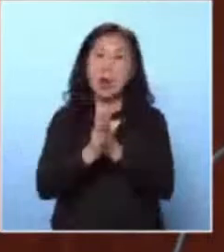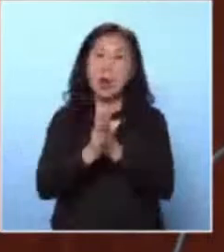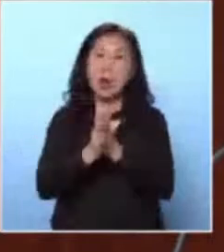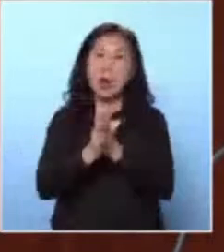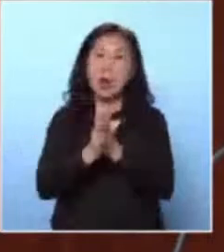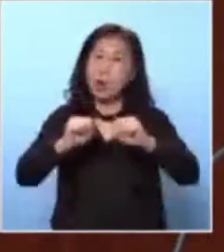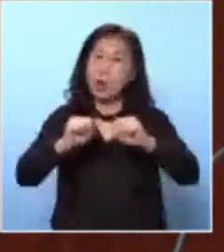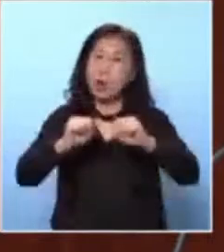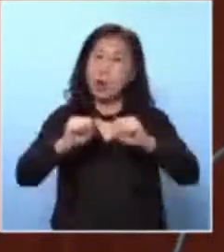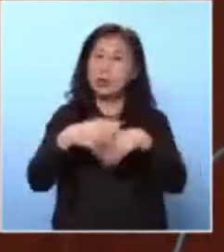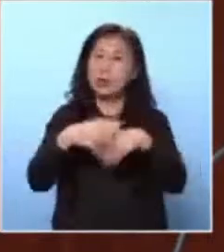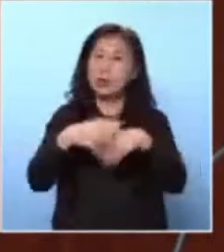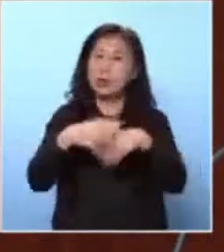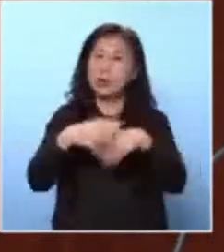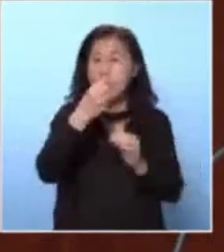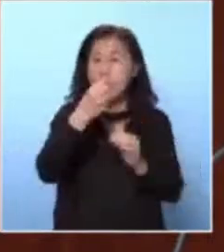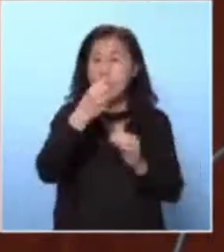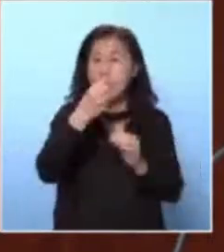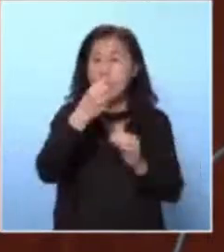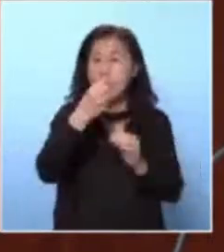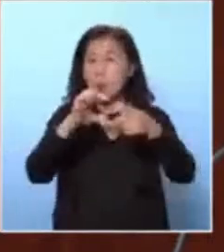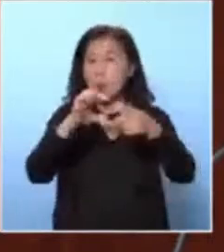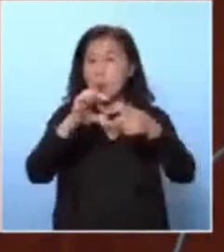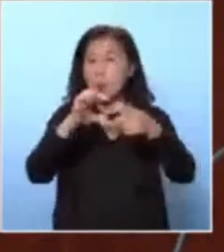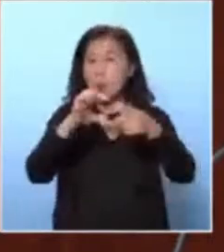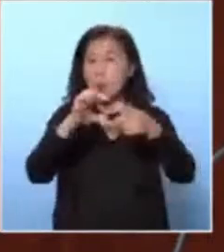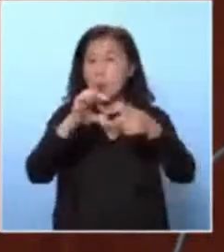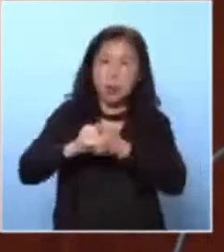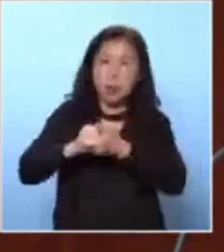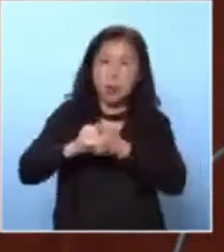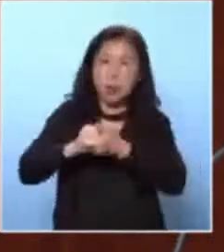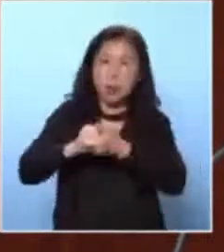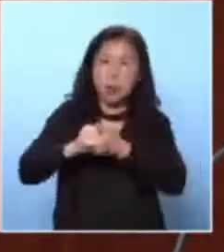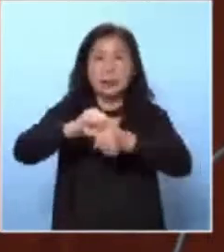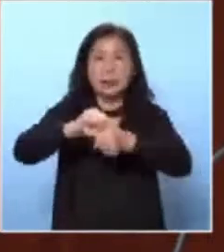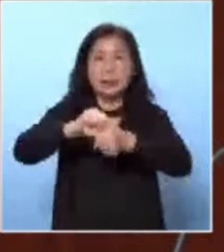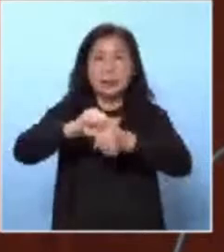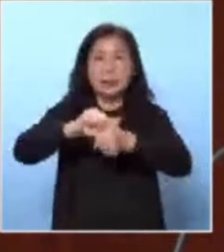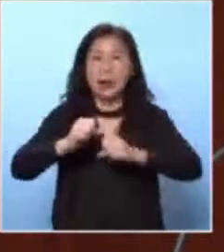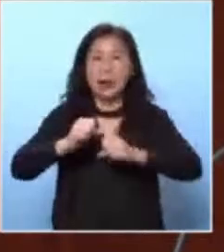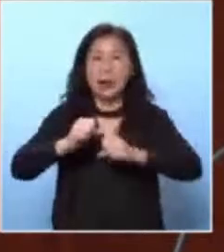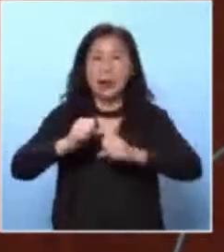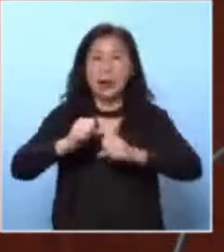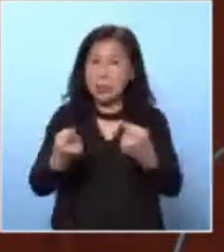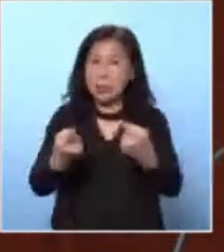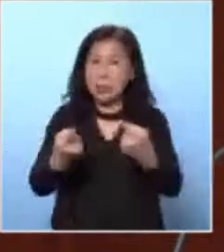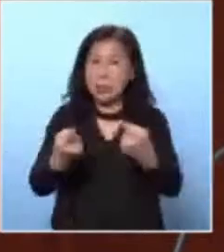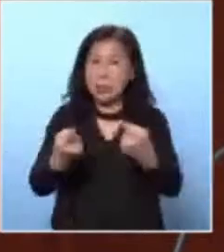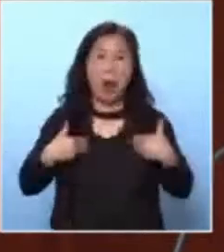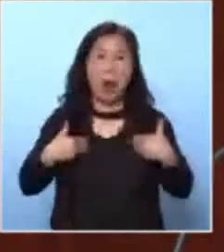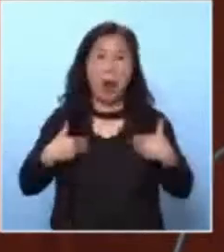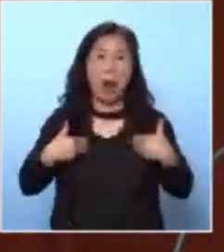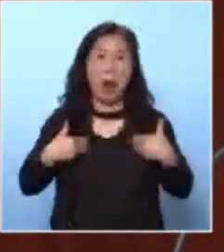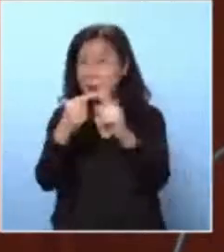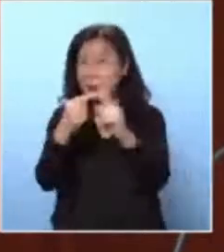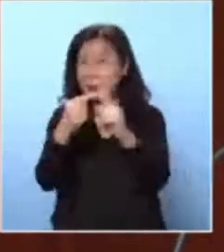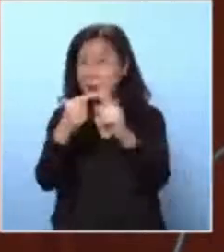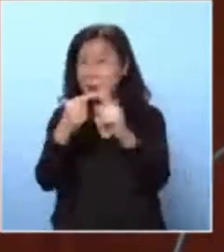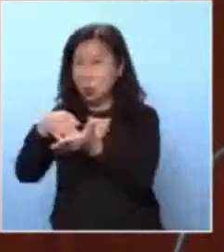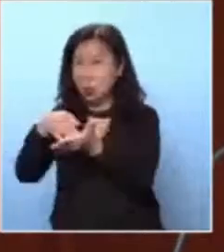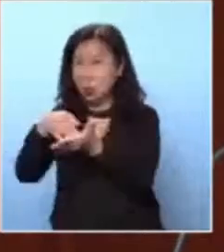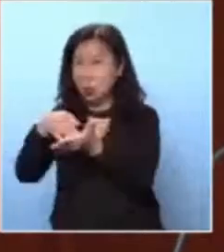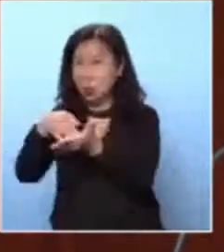in 2025, will be a premier venue for major events, such as international football and rugby matches, as